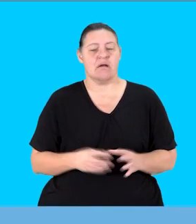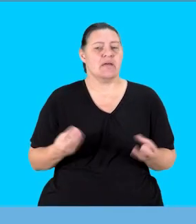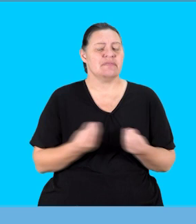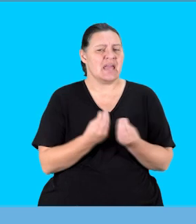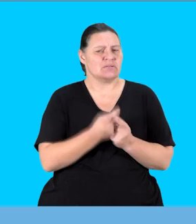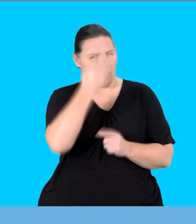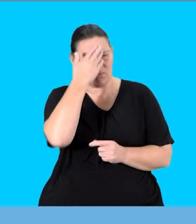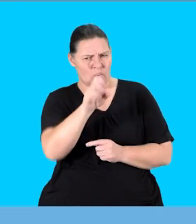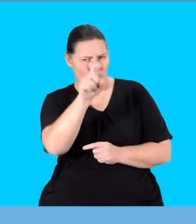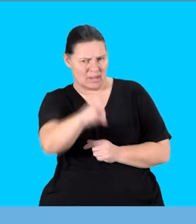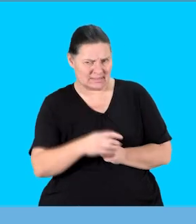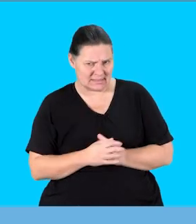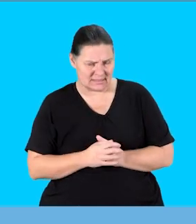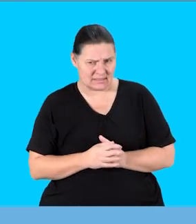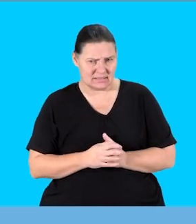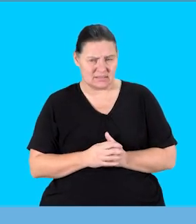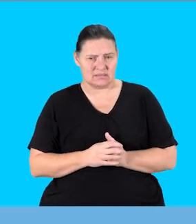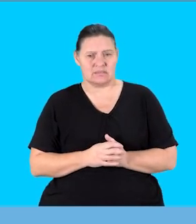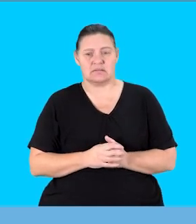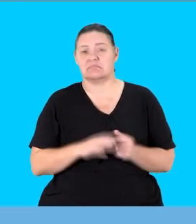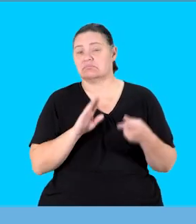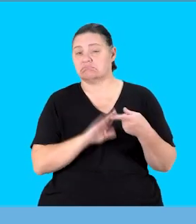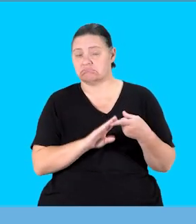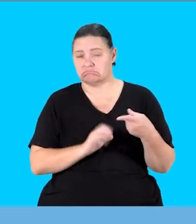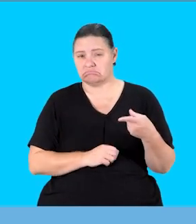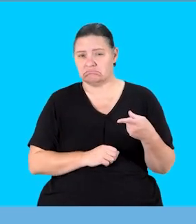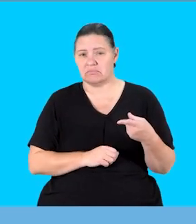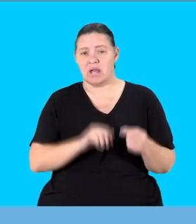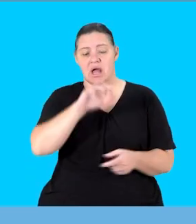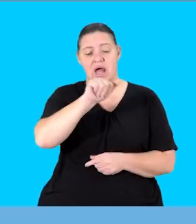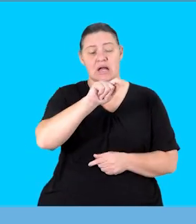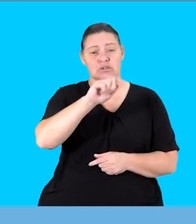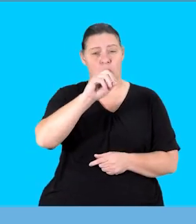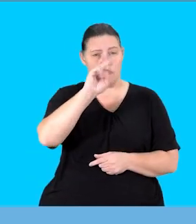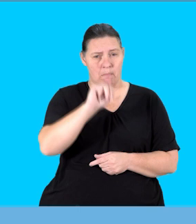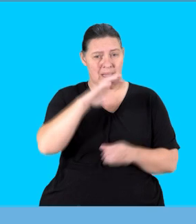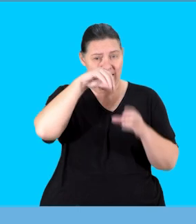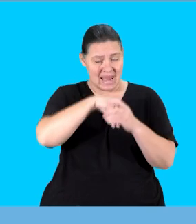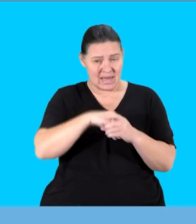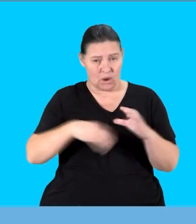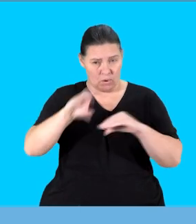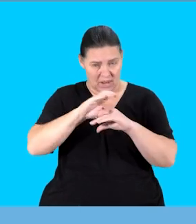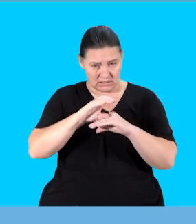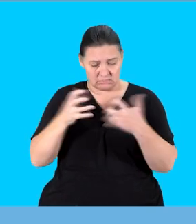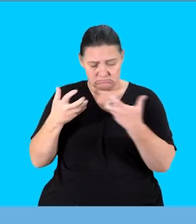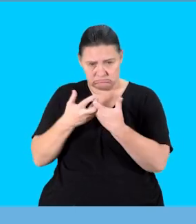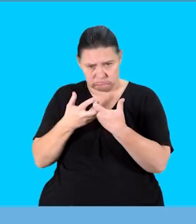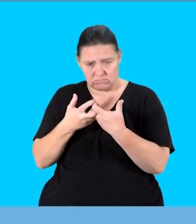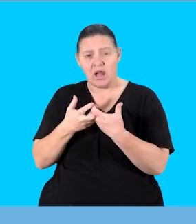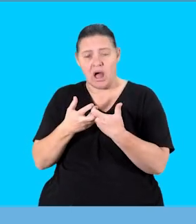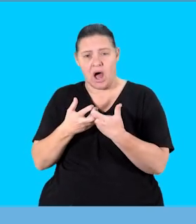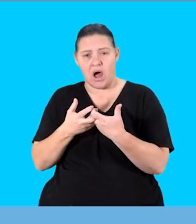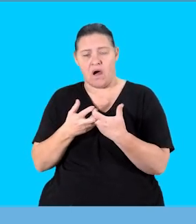So things that you should already know about this lesson is as follows. Number one, atoms in a compound are held together